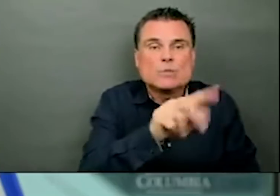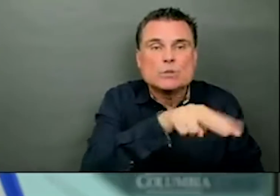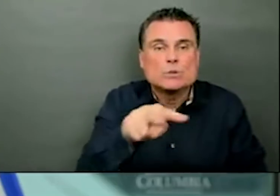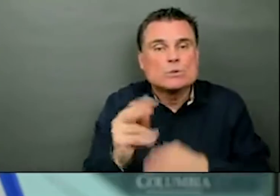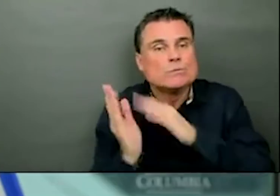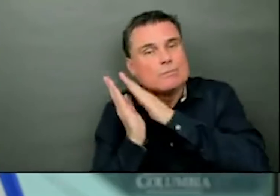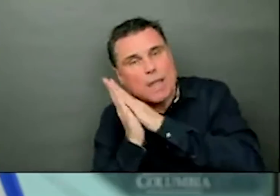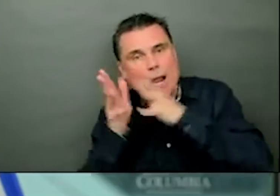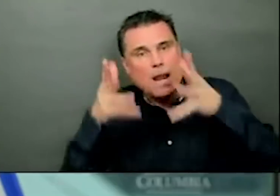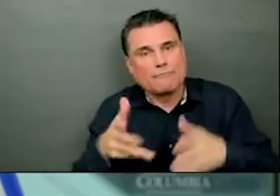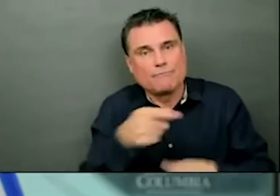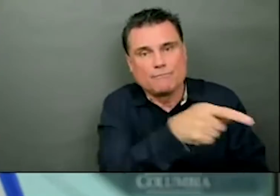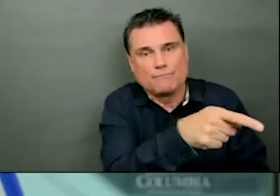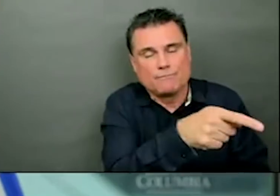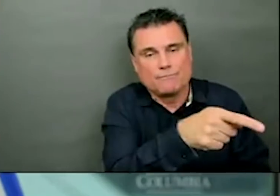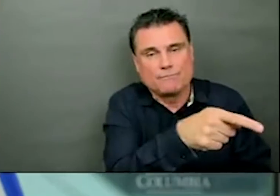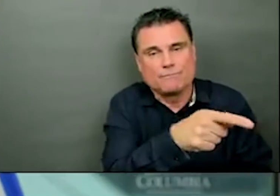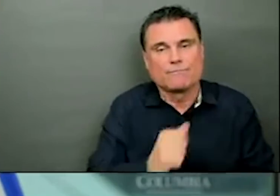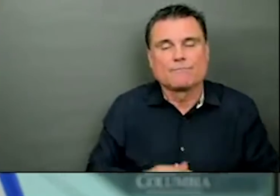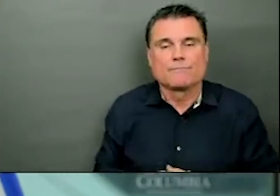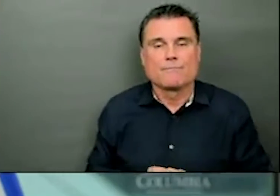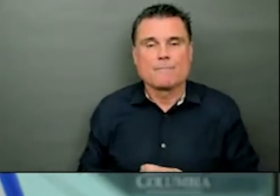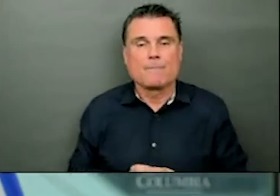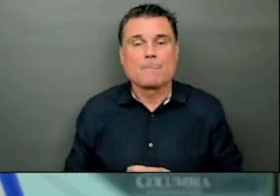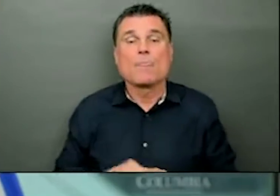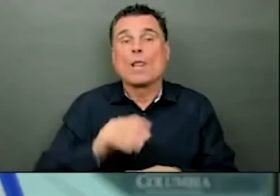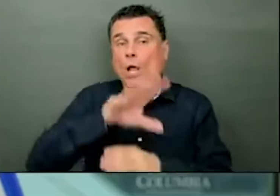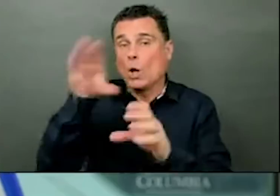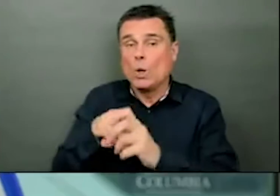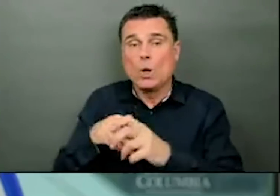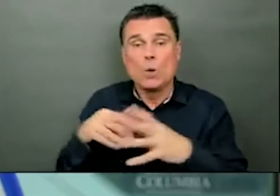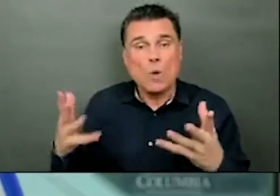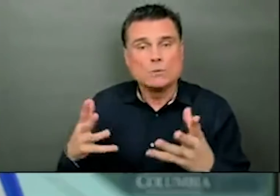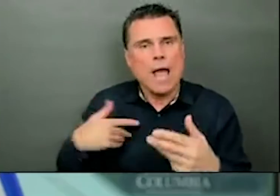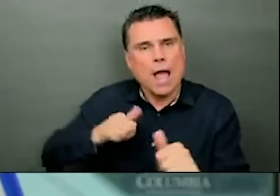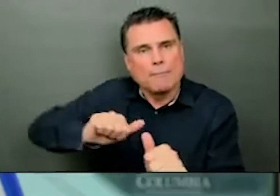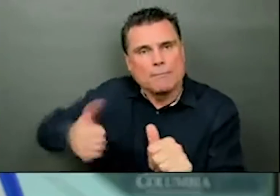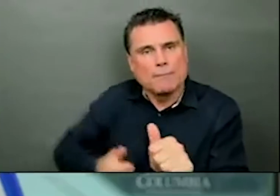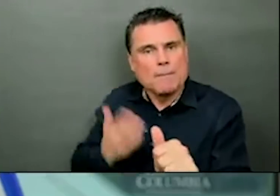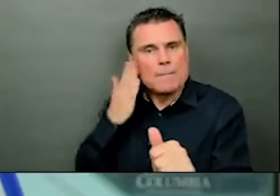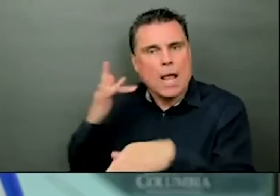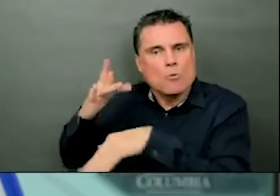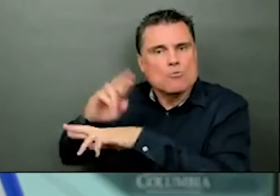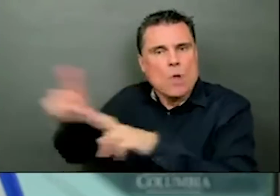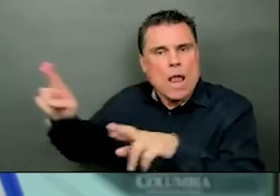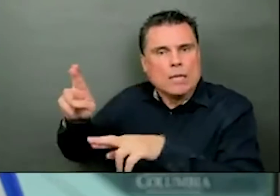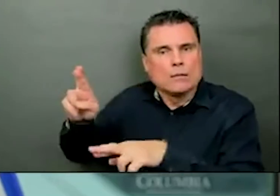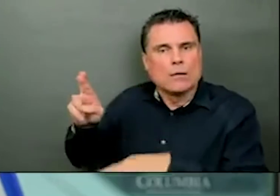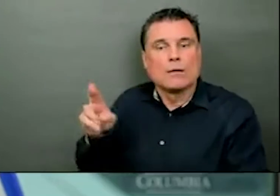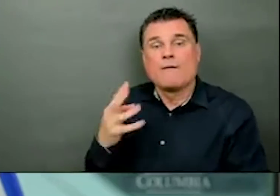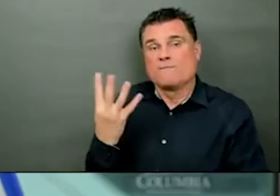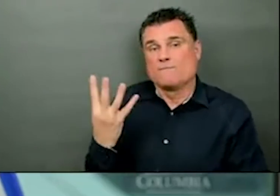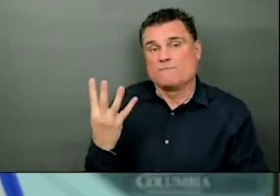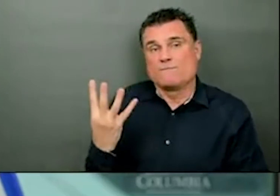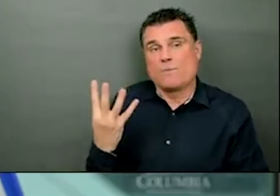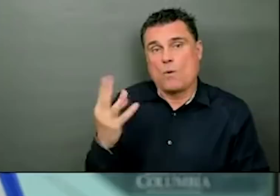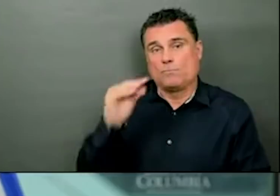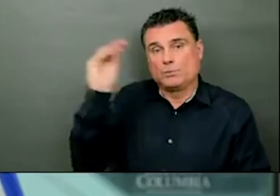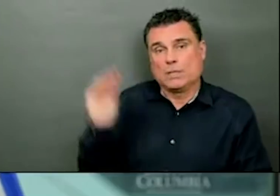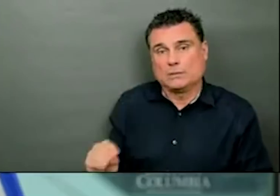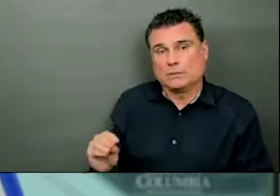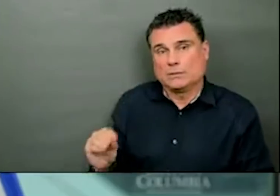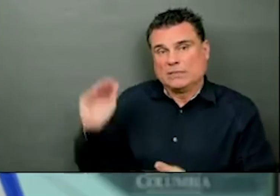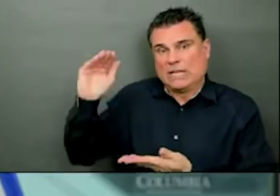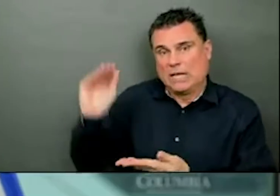empty at present. And our occupancy rate, including ICU surge beds, is 54.7%, which is 344